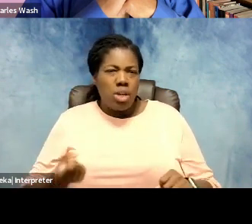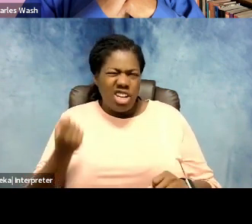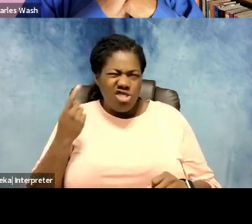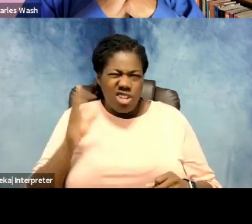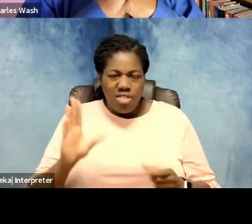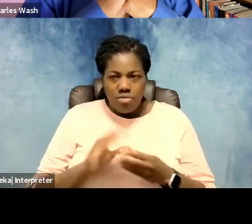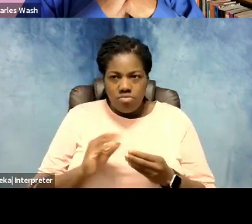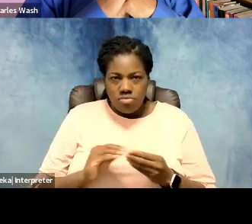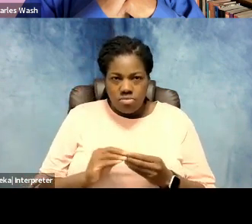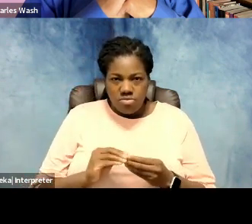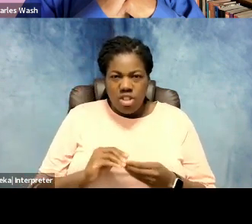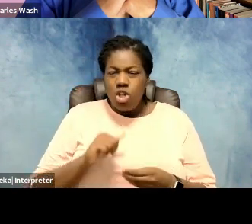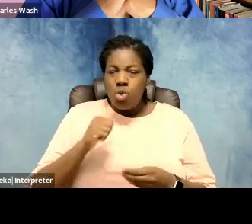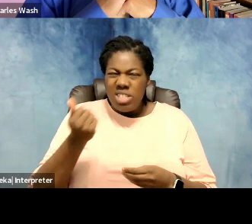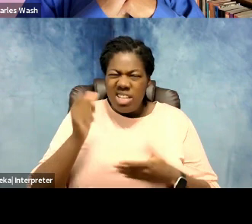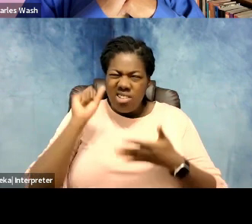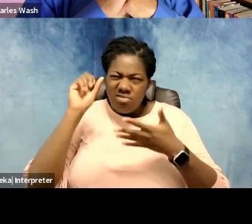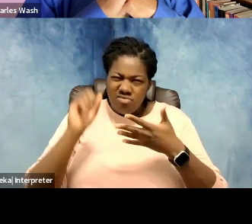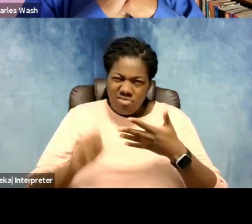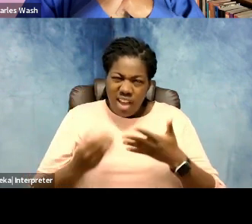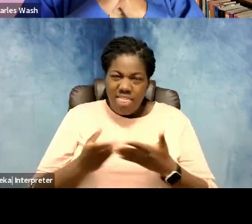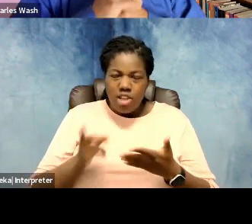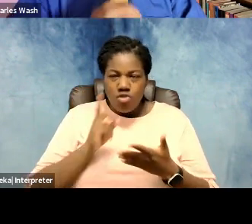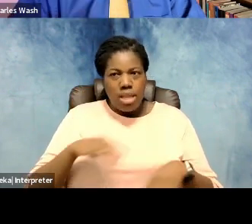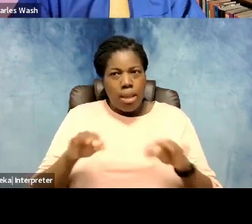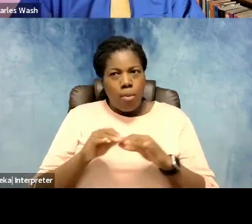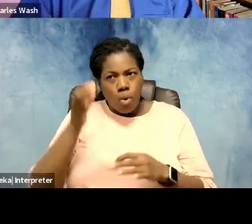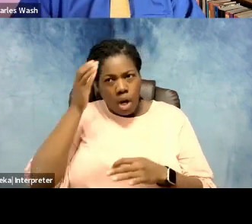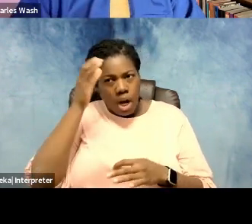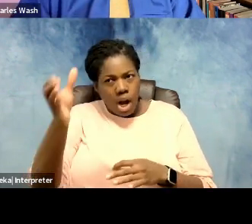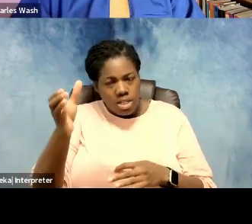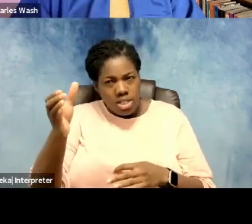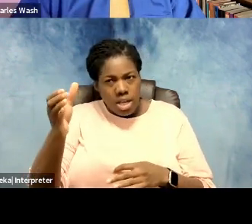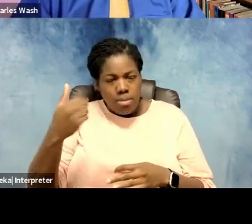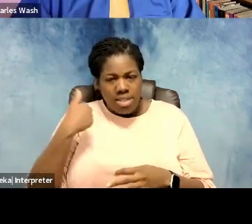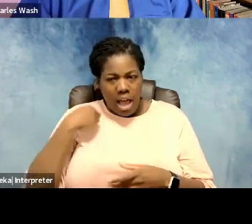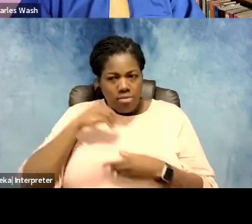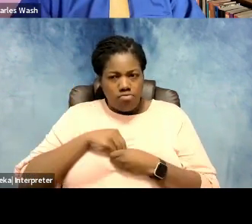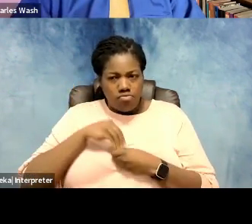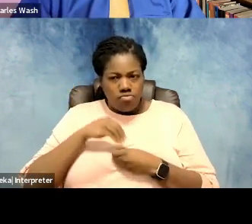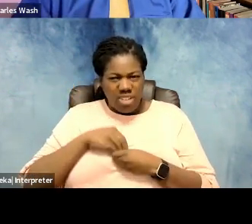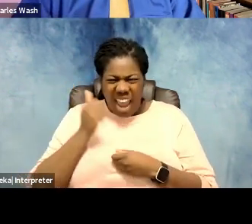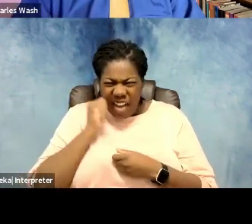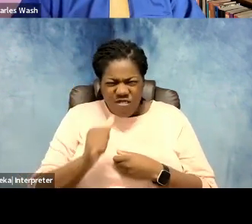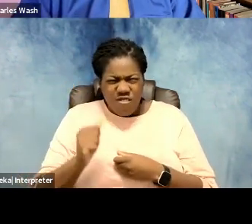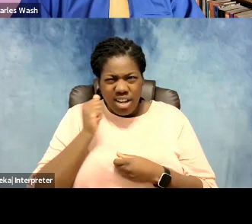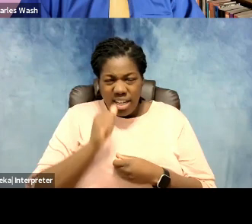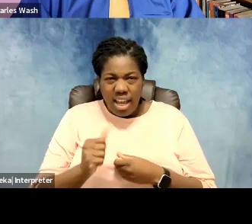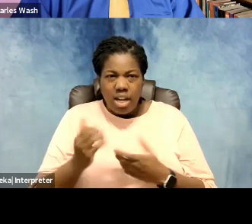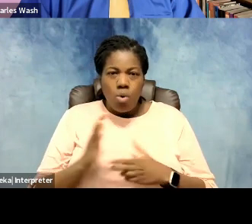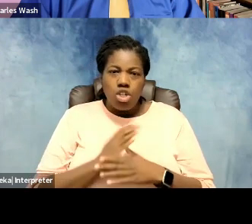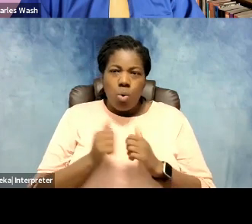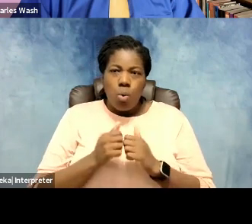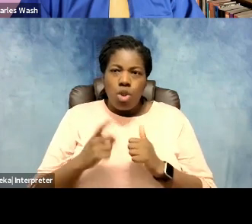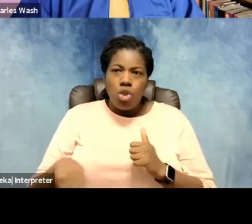saying. So those are 10 kind of really key concepts that I live with every single day. And I want to share with you